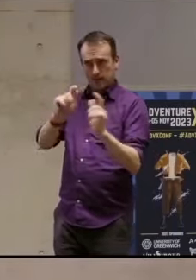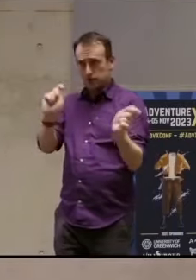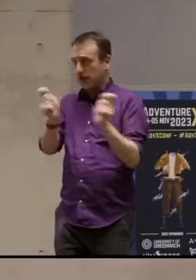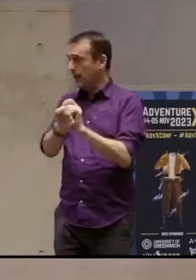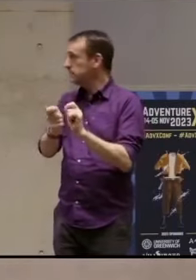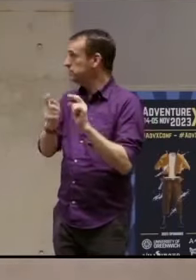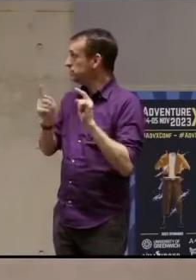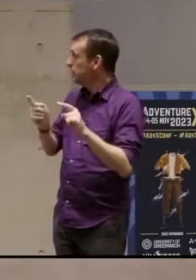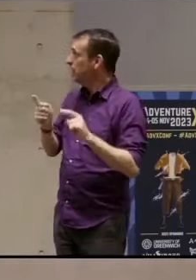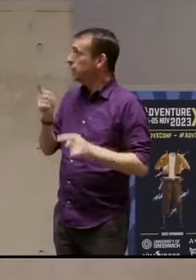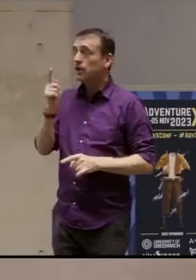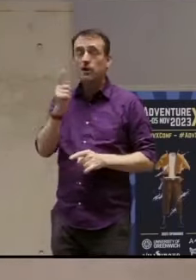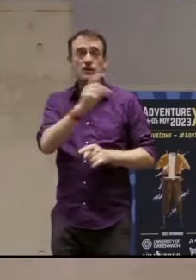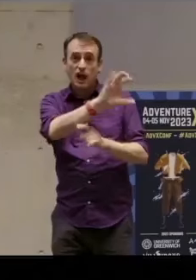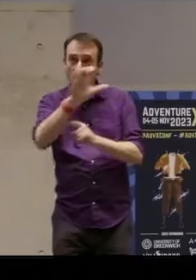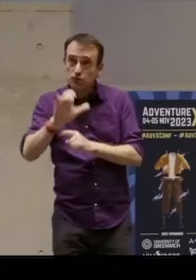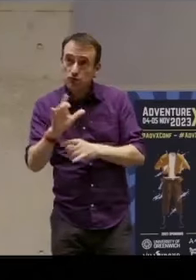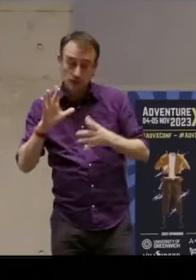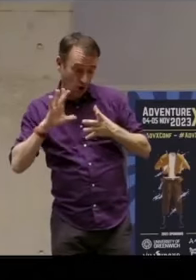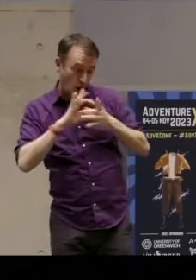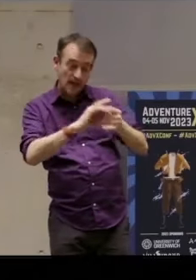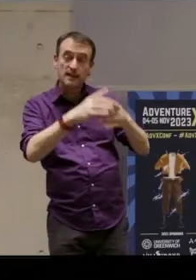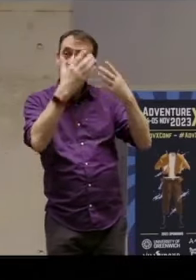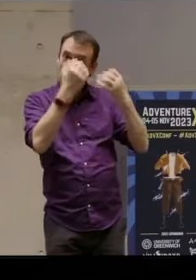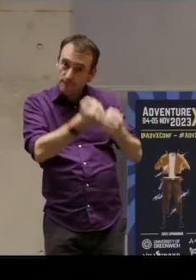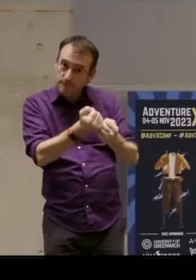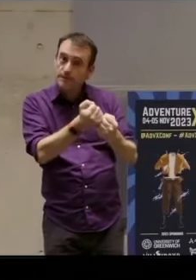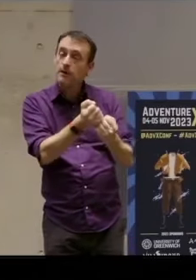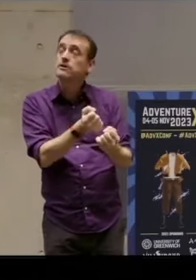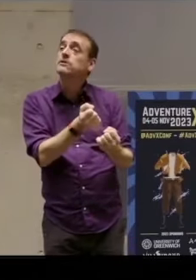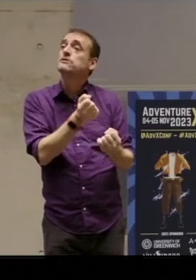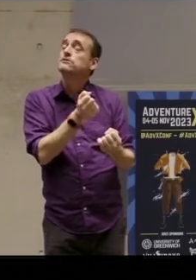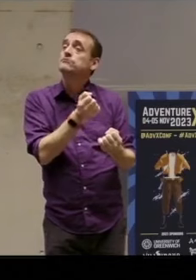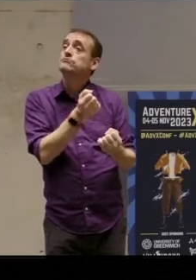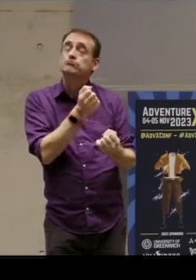already have contacts from. Oops. And